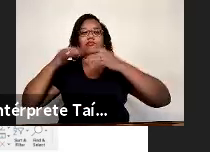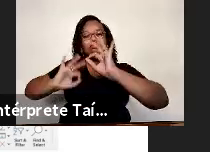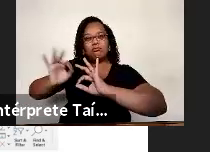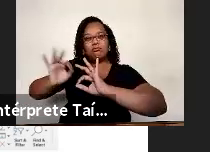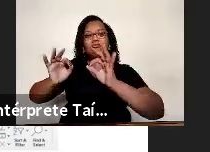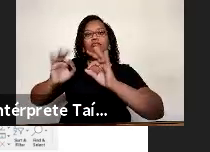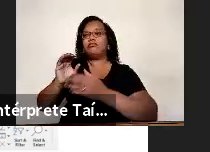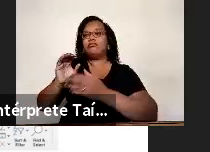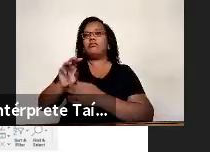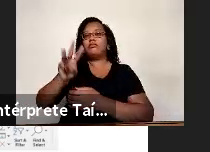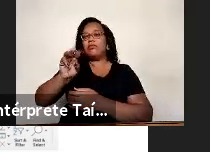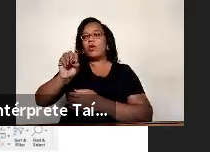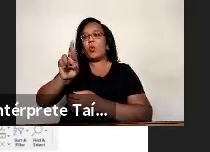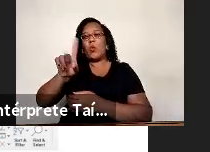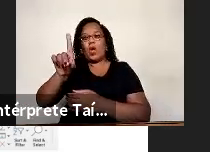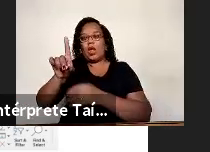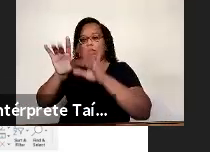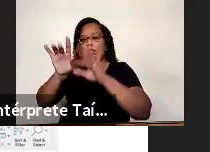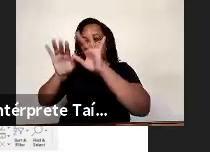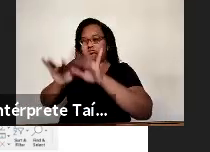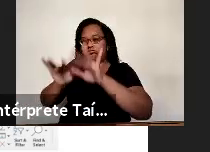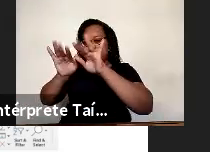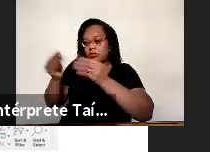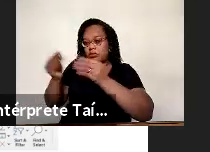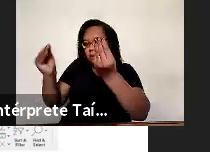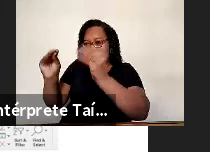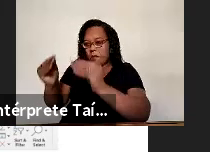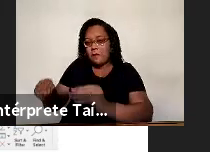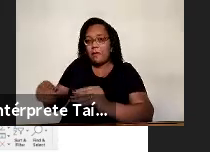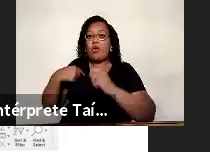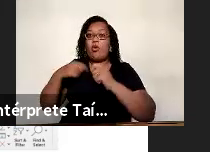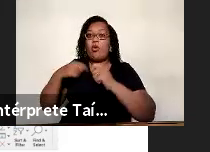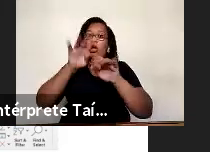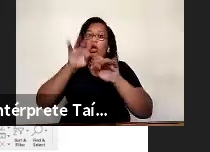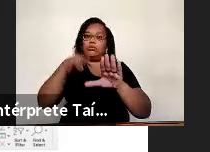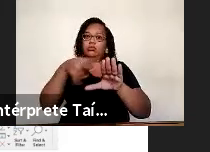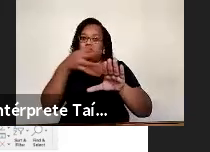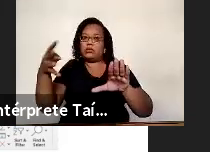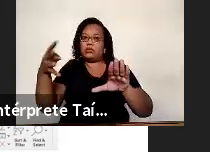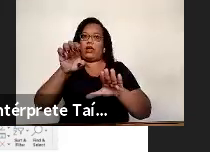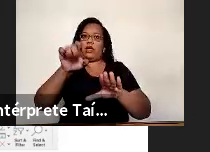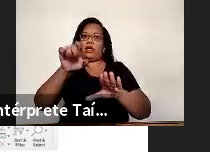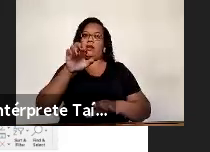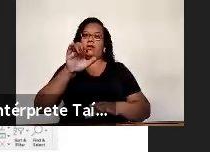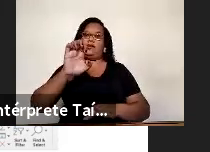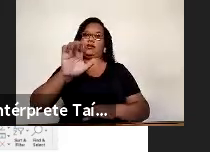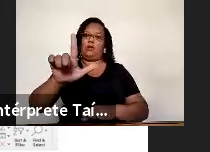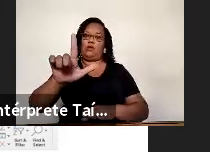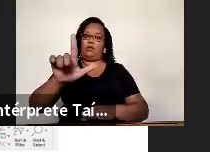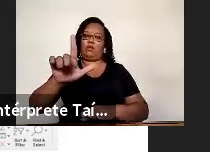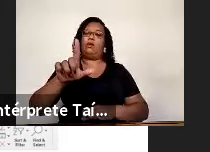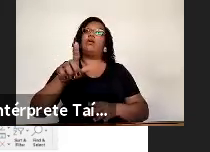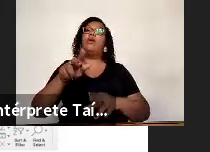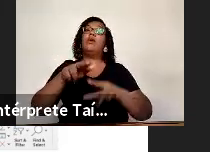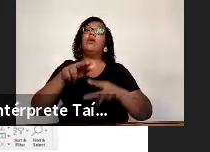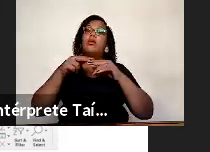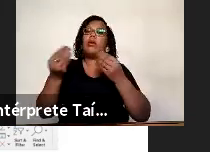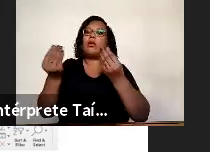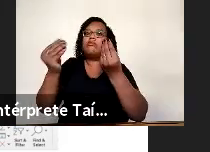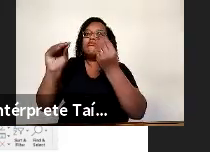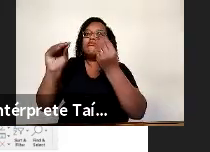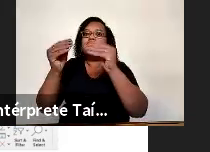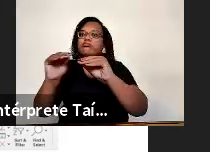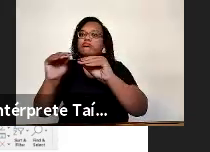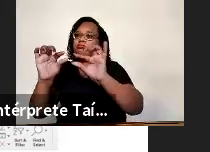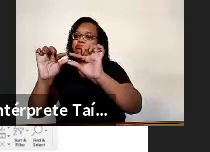Oscars, I do it all on an Excel spreadsheet, because this allows me to put in hyperlinks. And so I start